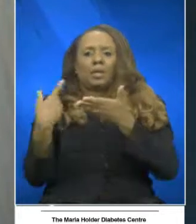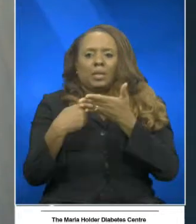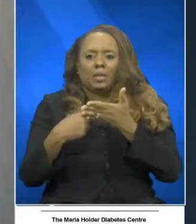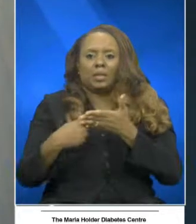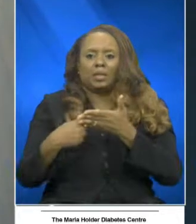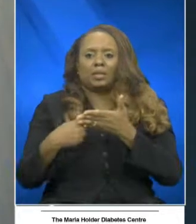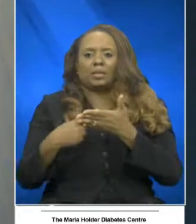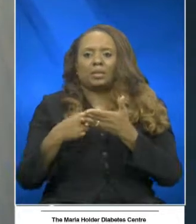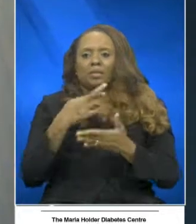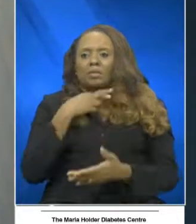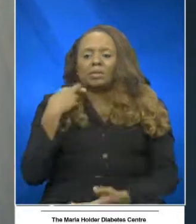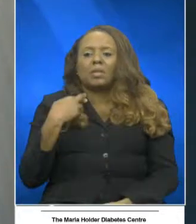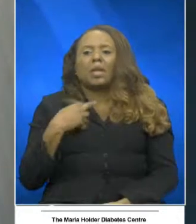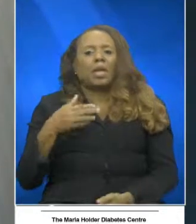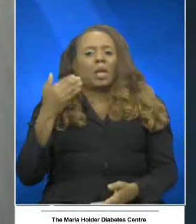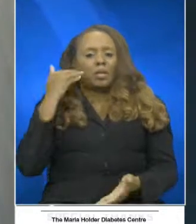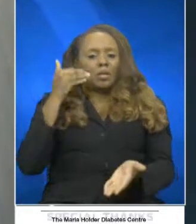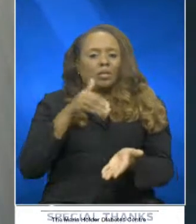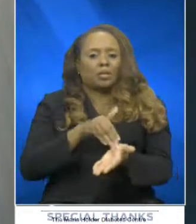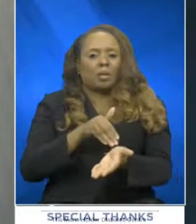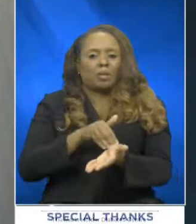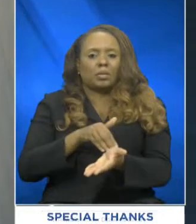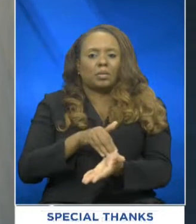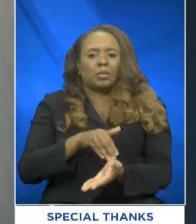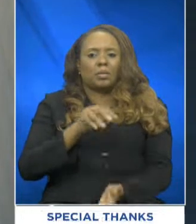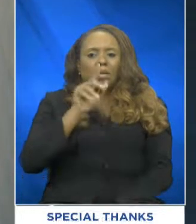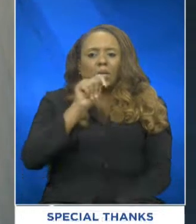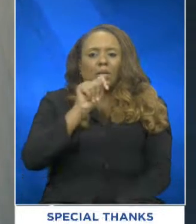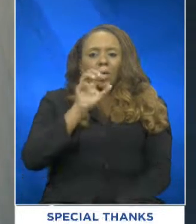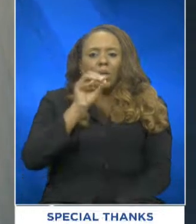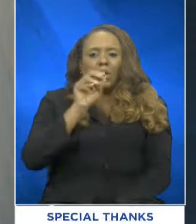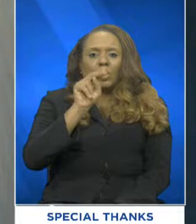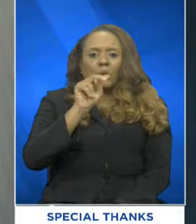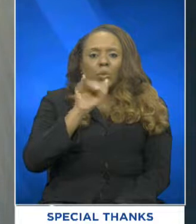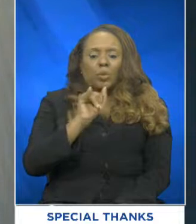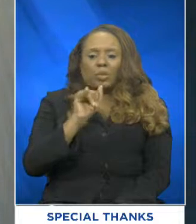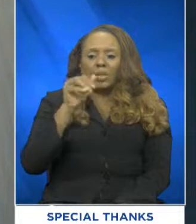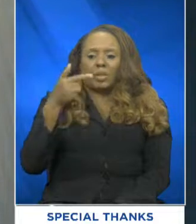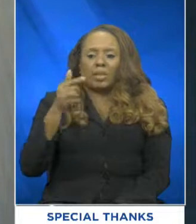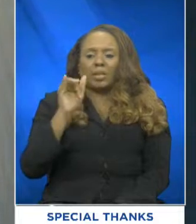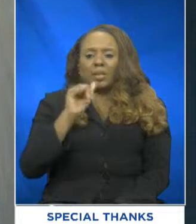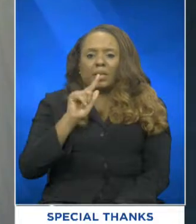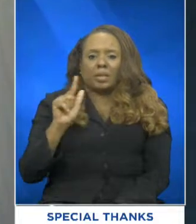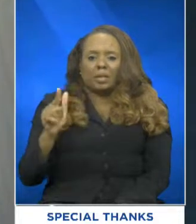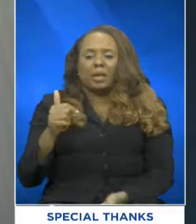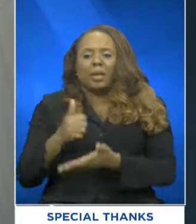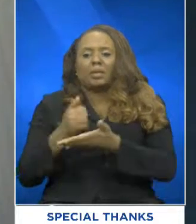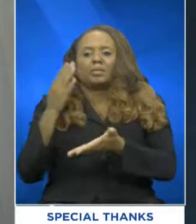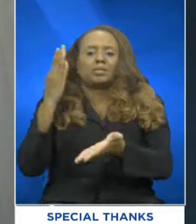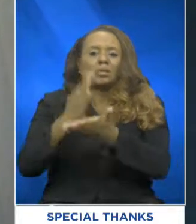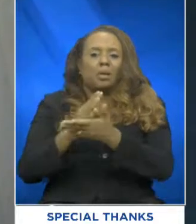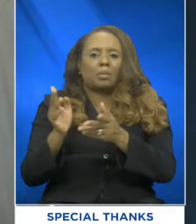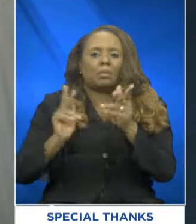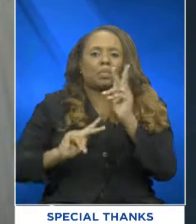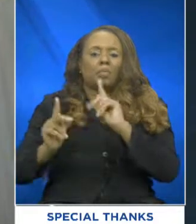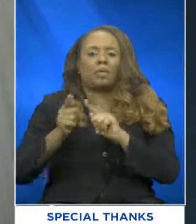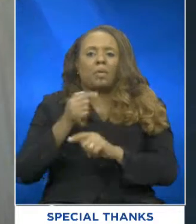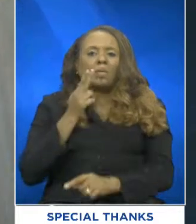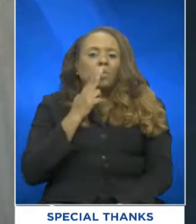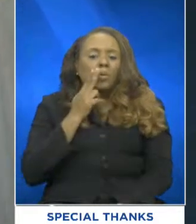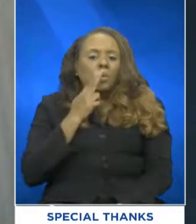Tony Gale did a wonderful job in stopping the island from smoking. But I see that cigarette smoke and marijuana smoke has crept back